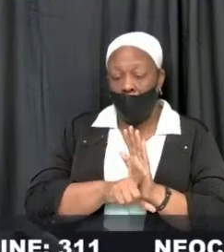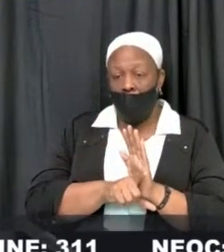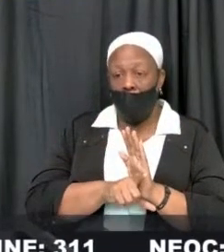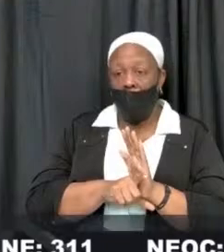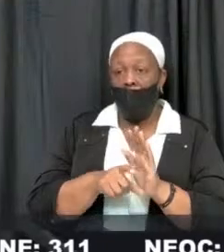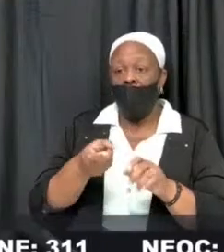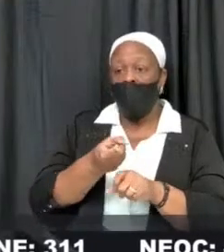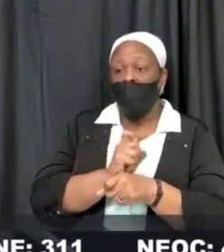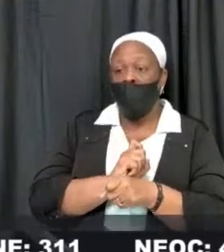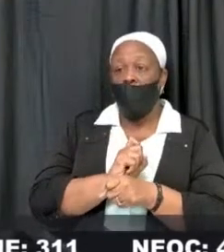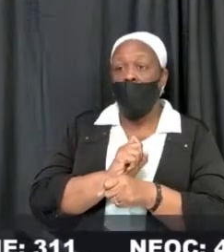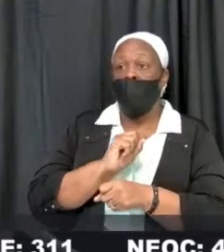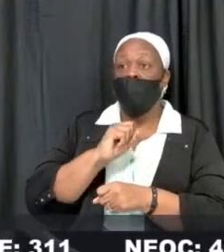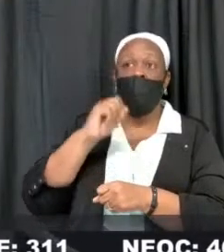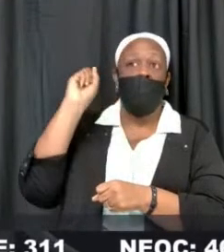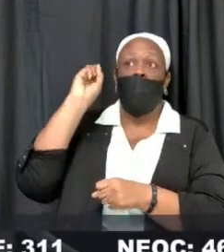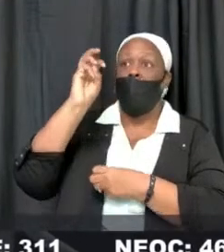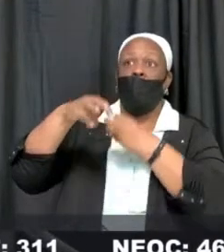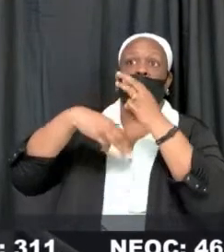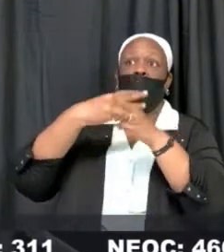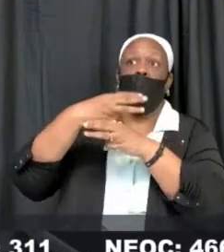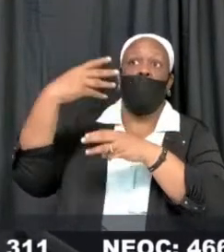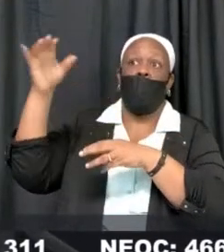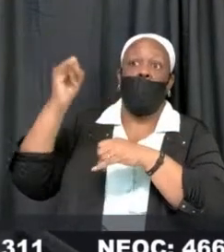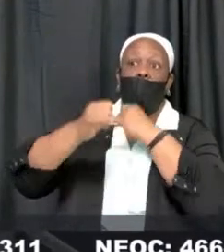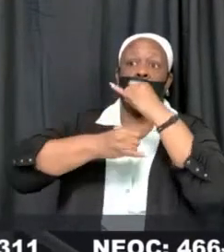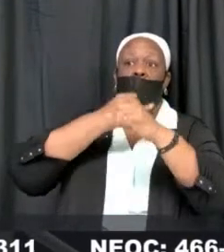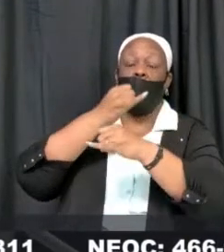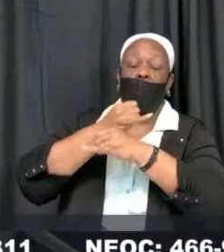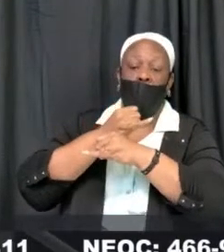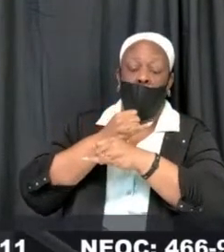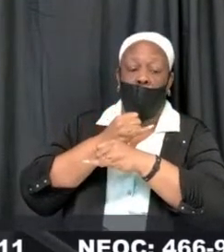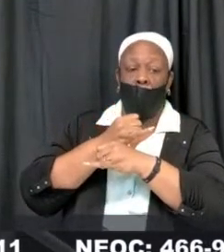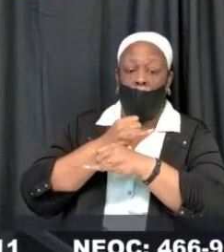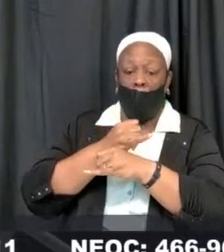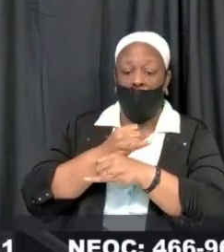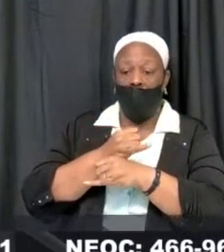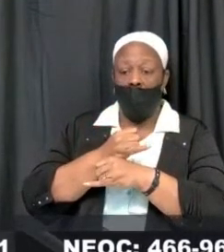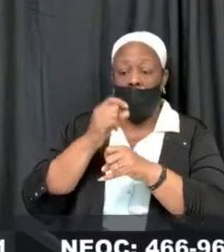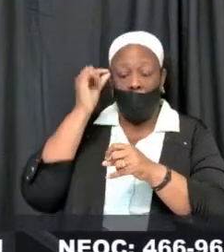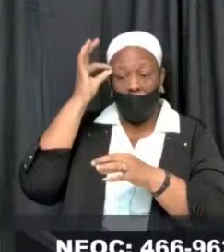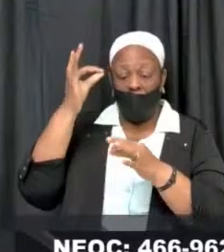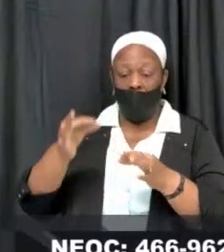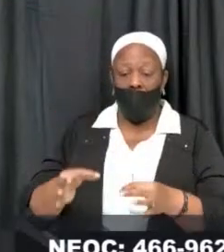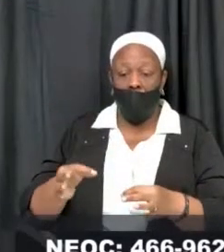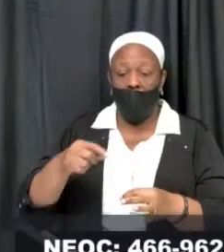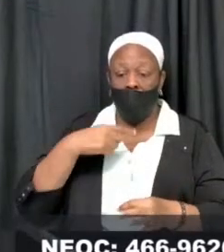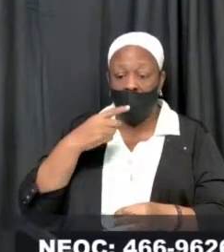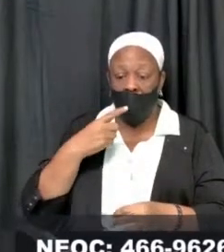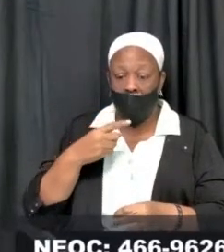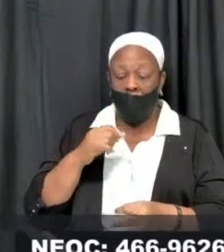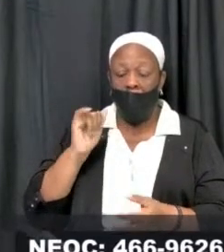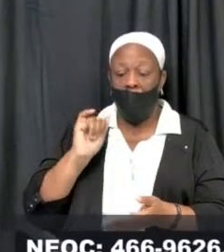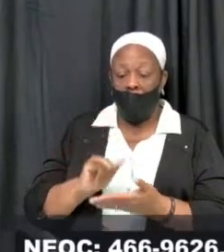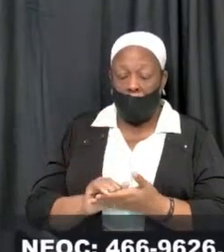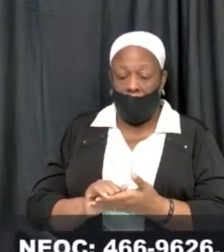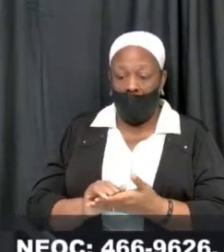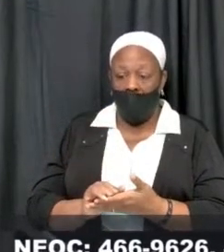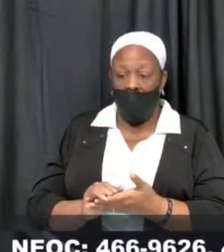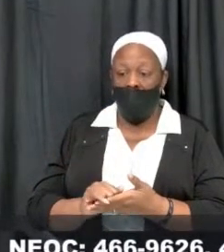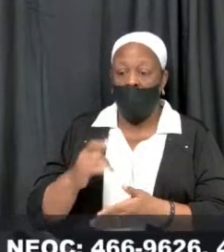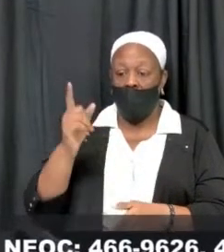Kitts and Nevis, that this is false, it's null, void, and of no